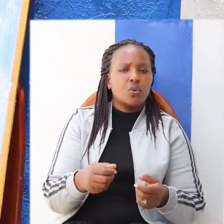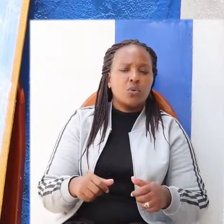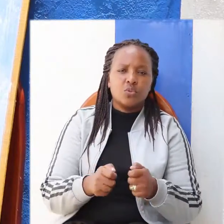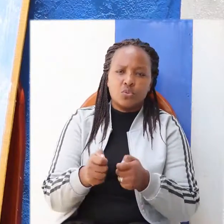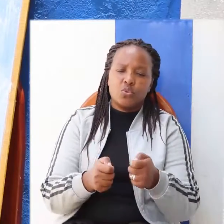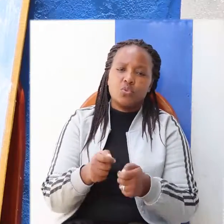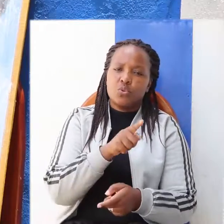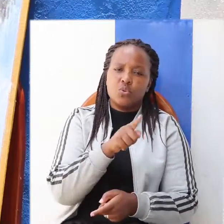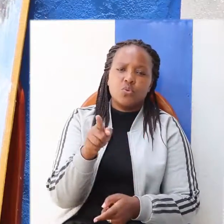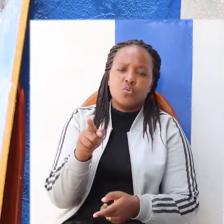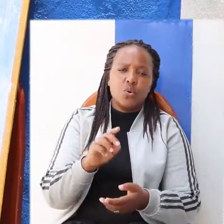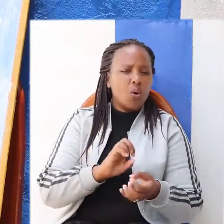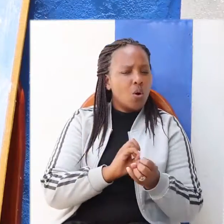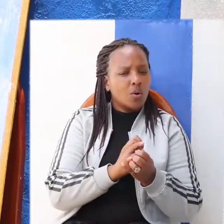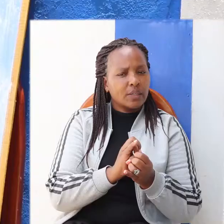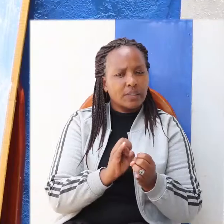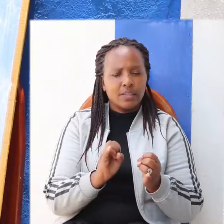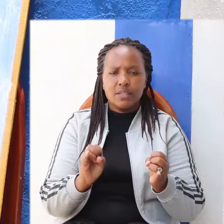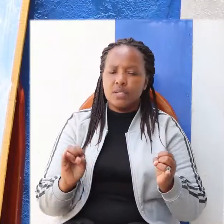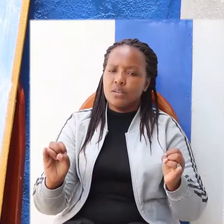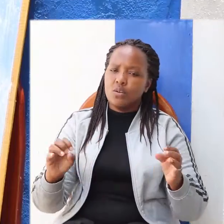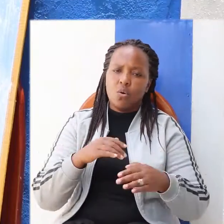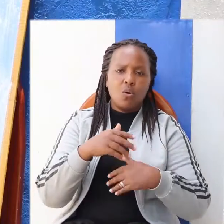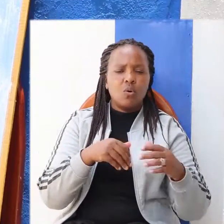over, starts cleaning away